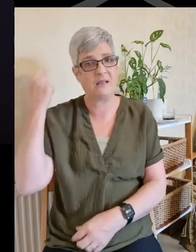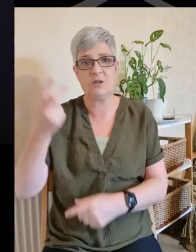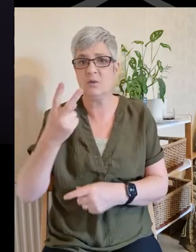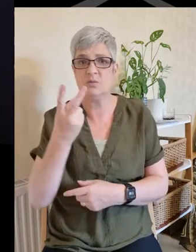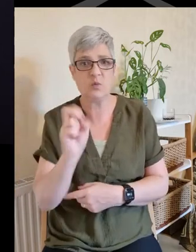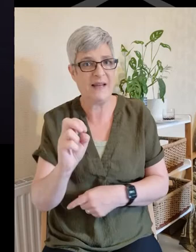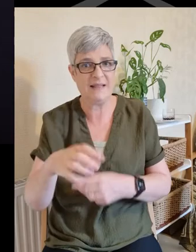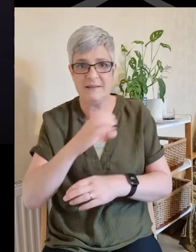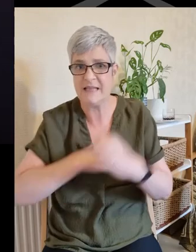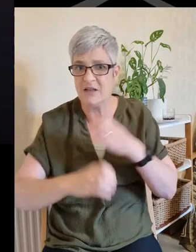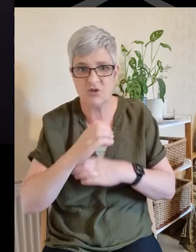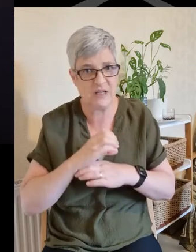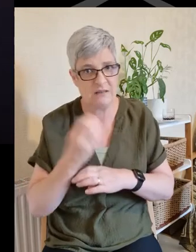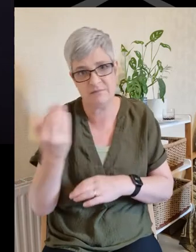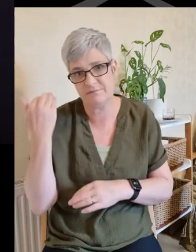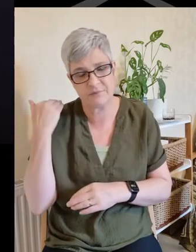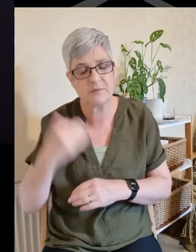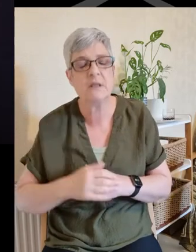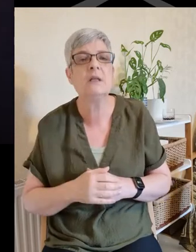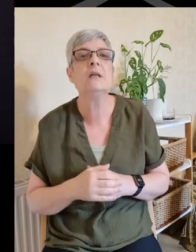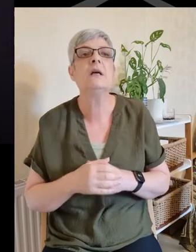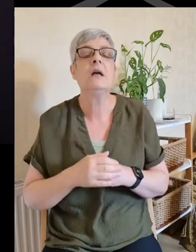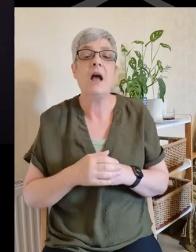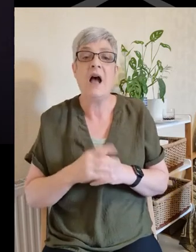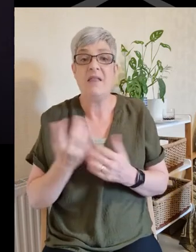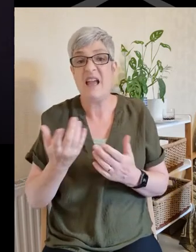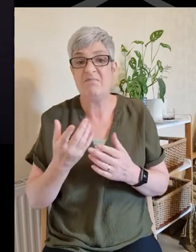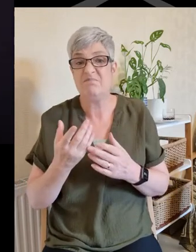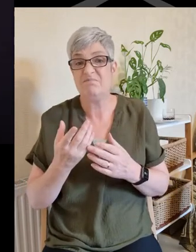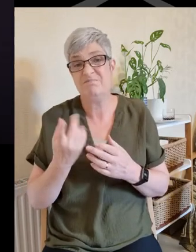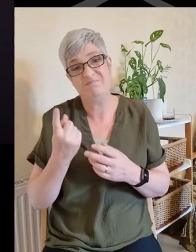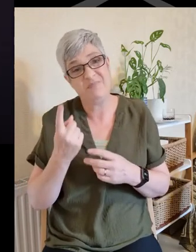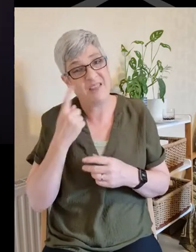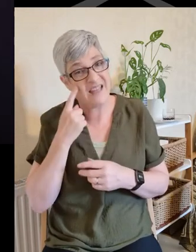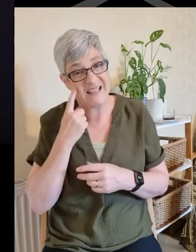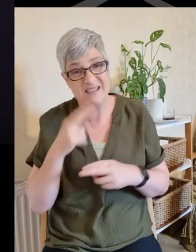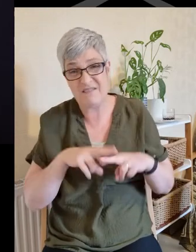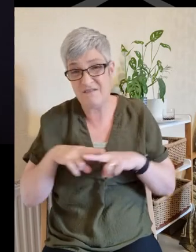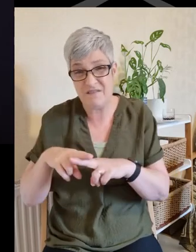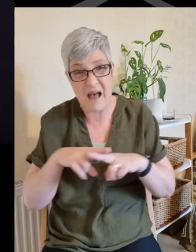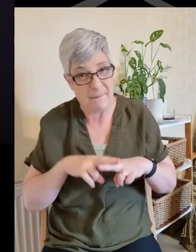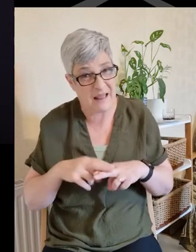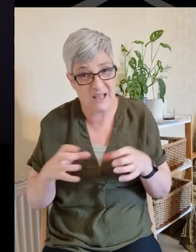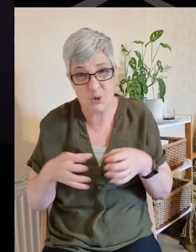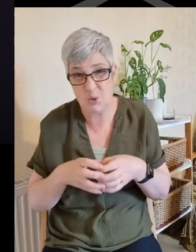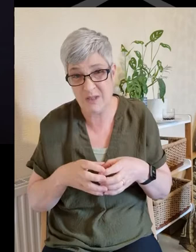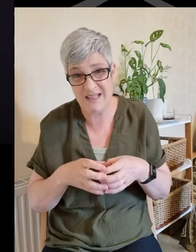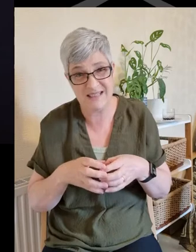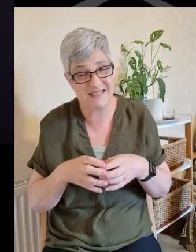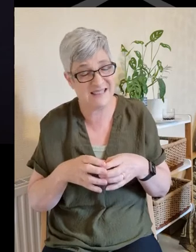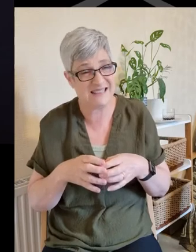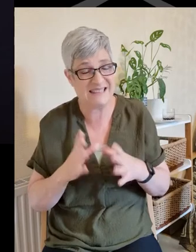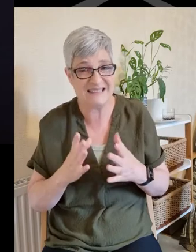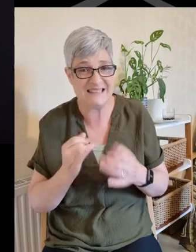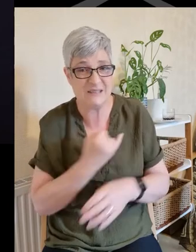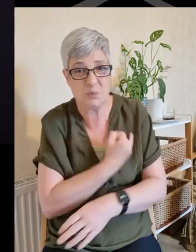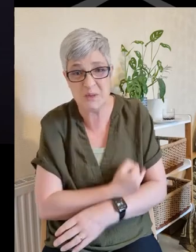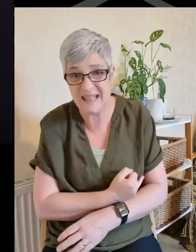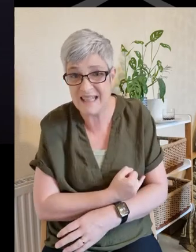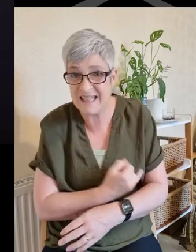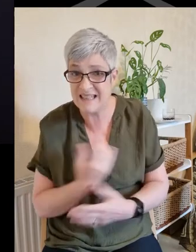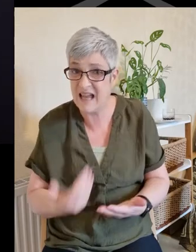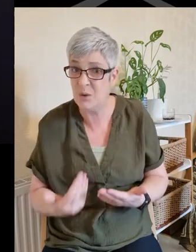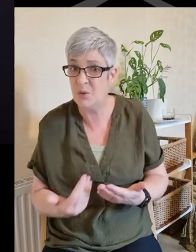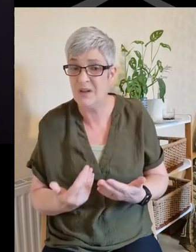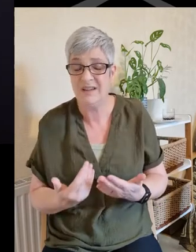But then someone points out that the family unit has become more fragile and so on, and so other